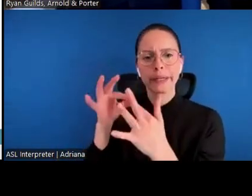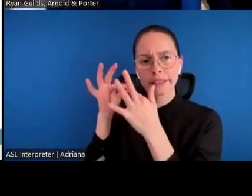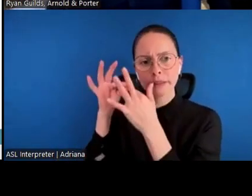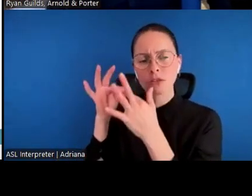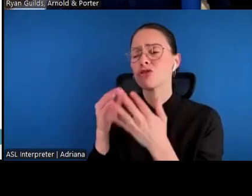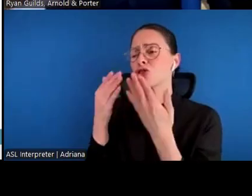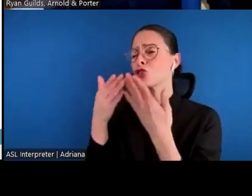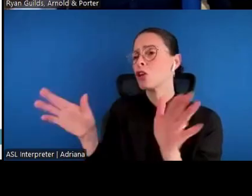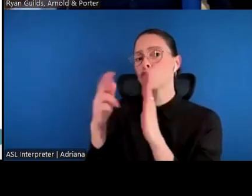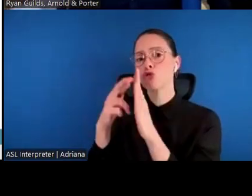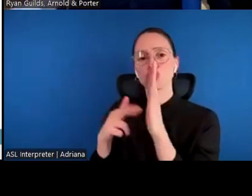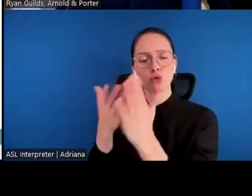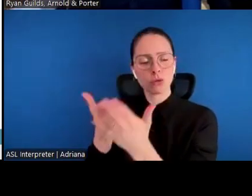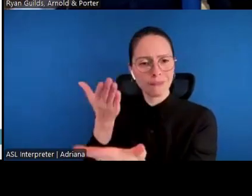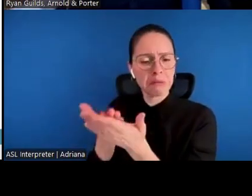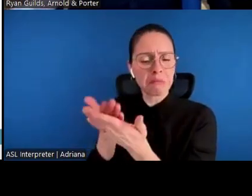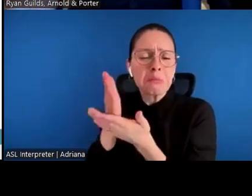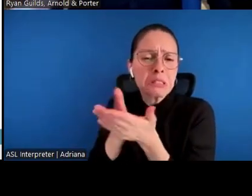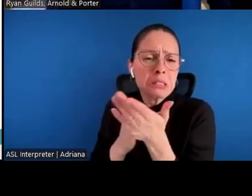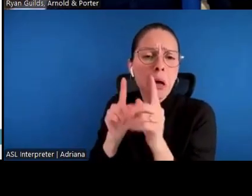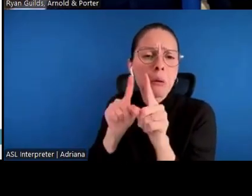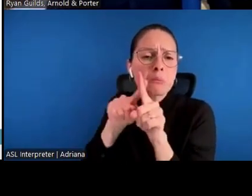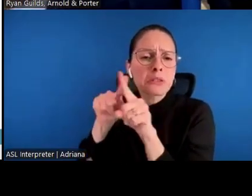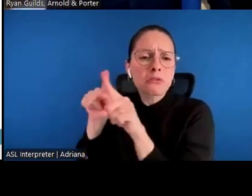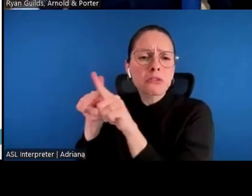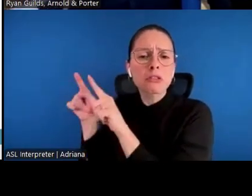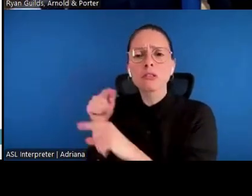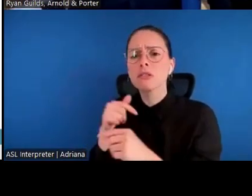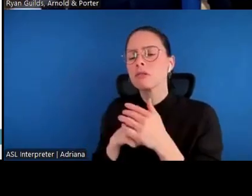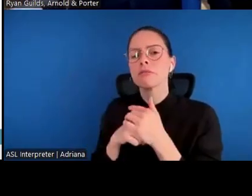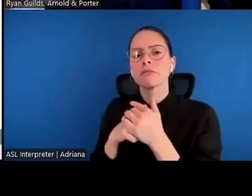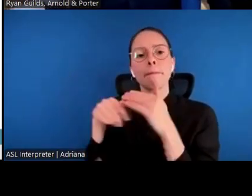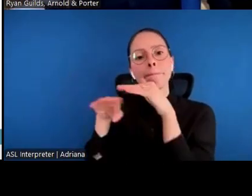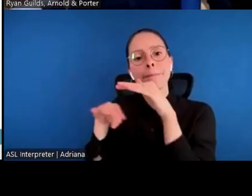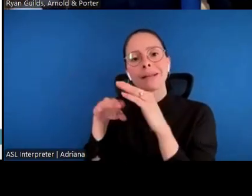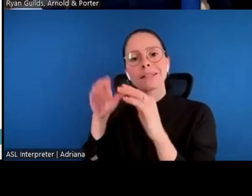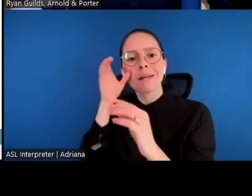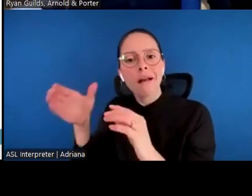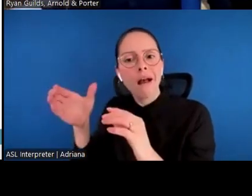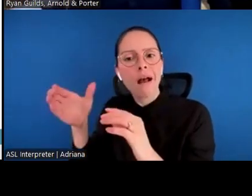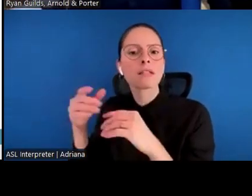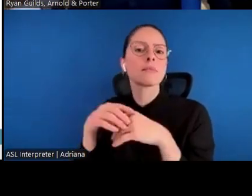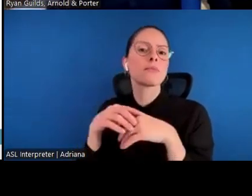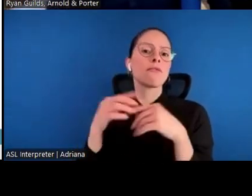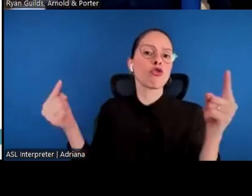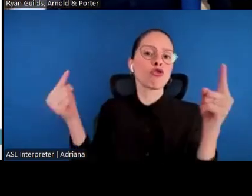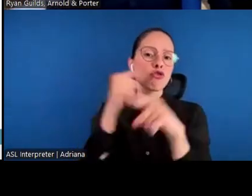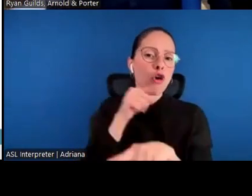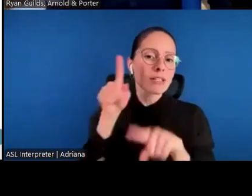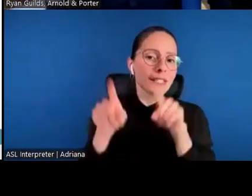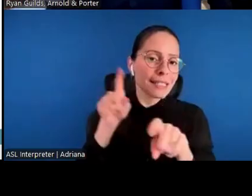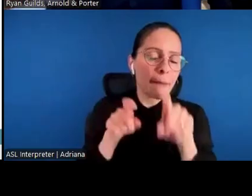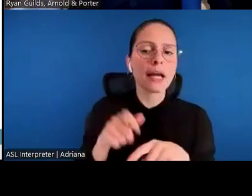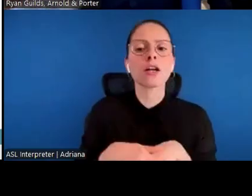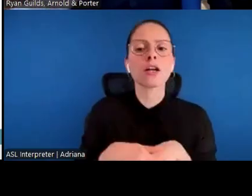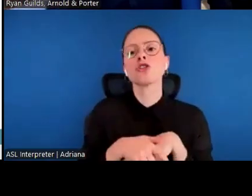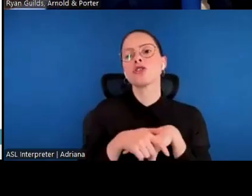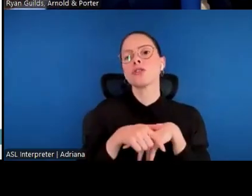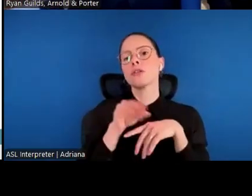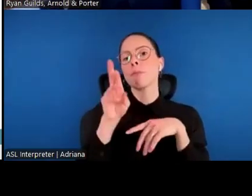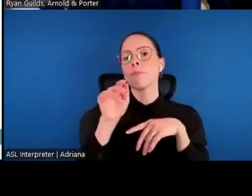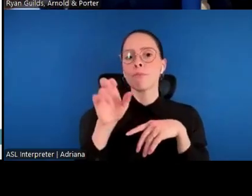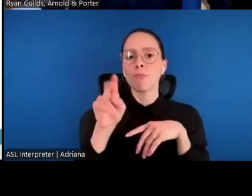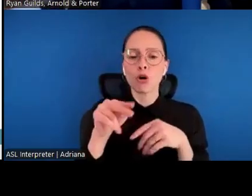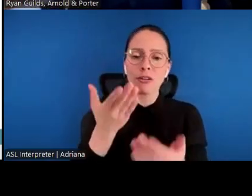evidence with some differences that we'll discuss. Same basic concept of direct and cross-examination, same burden of proof,